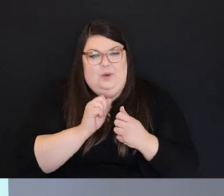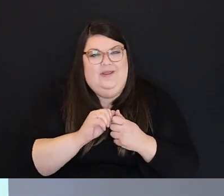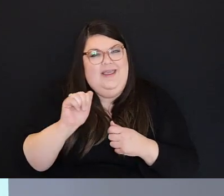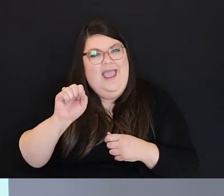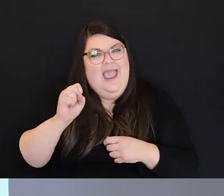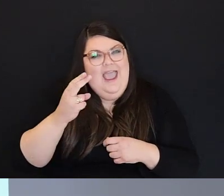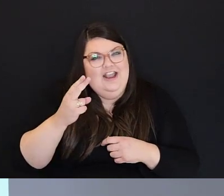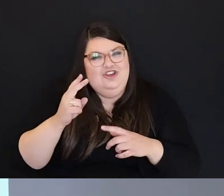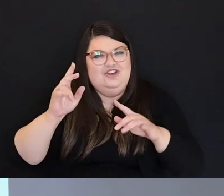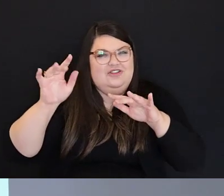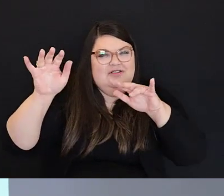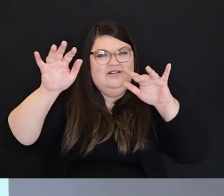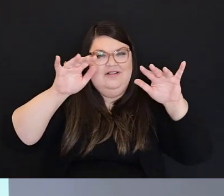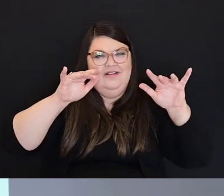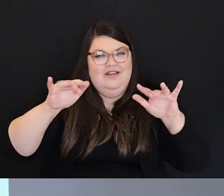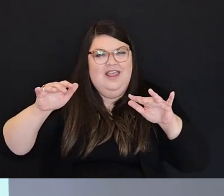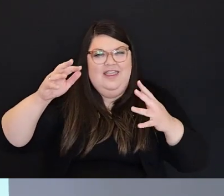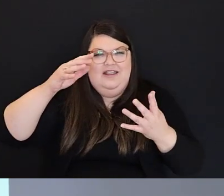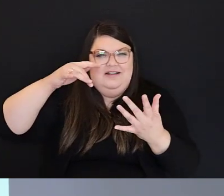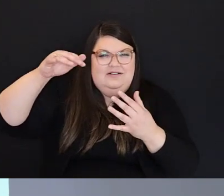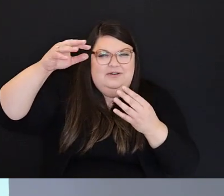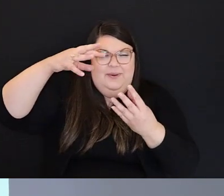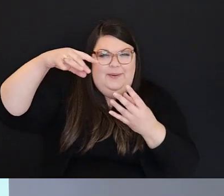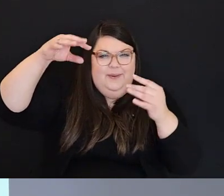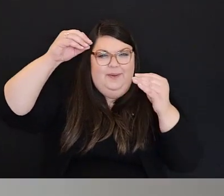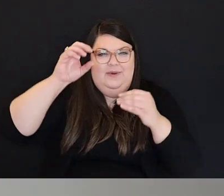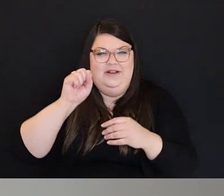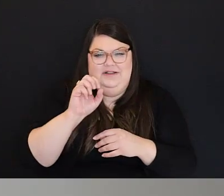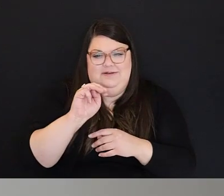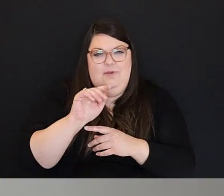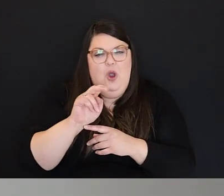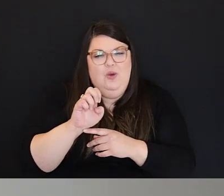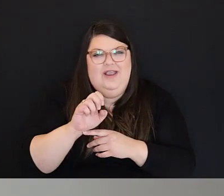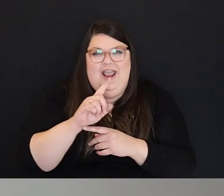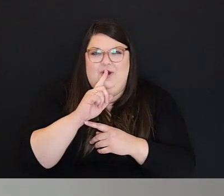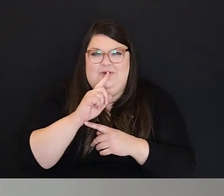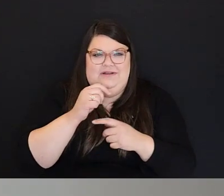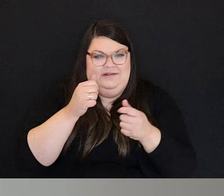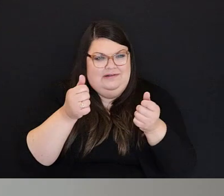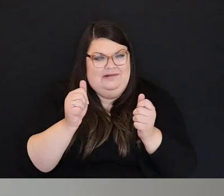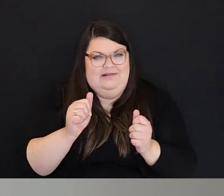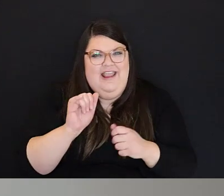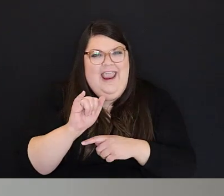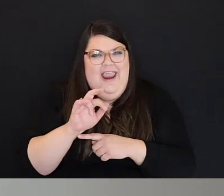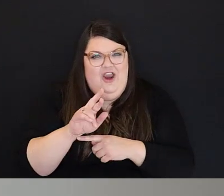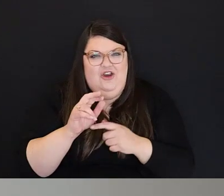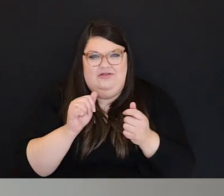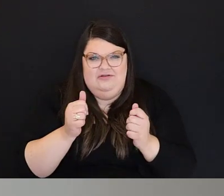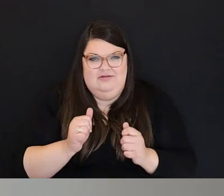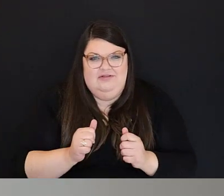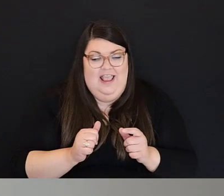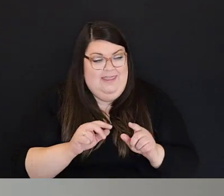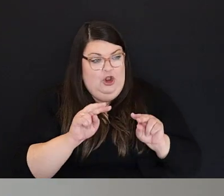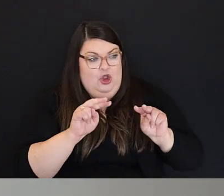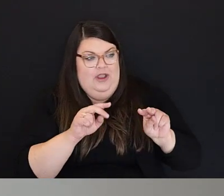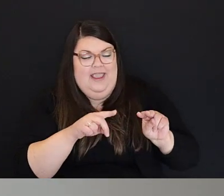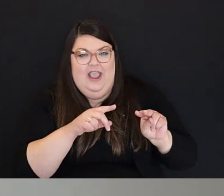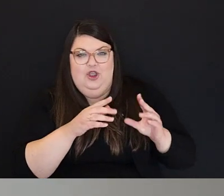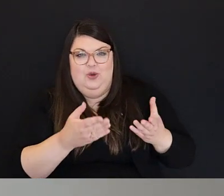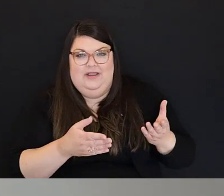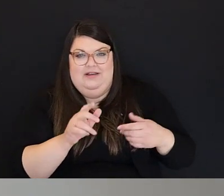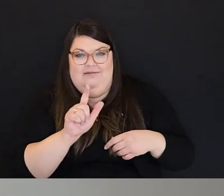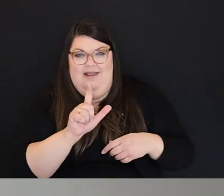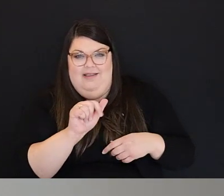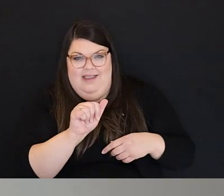also the smoke and the real deterioration in air quality. And of course, they're looking to you guys to share knowledge of what